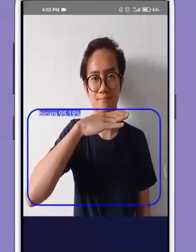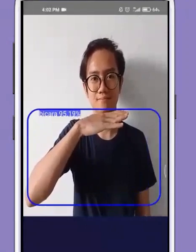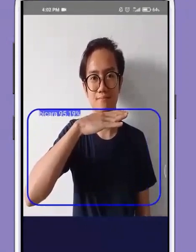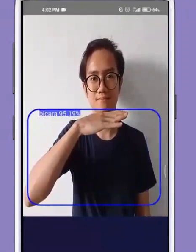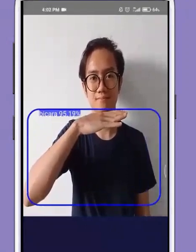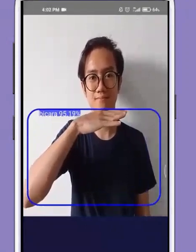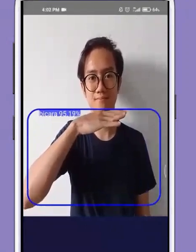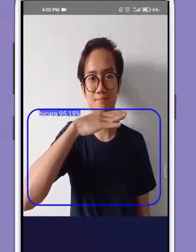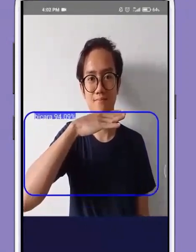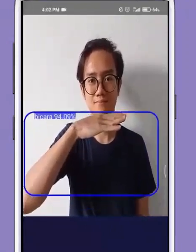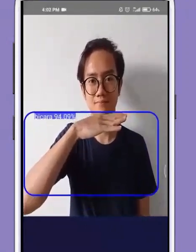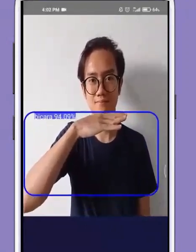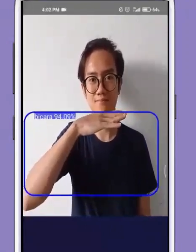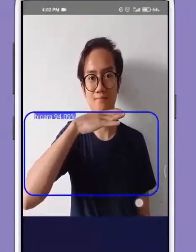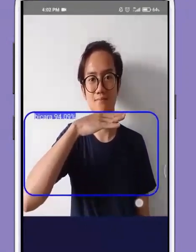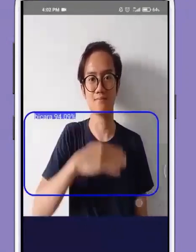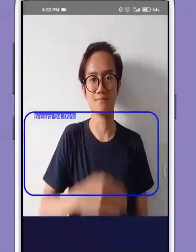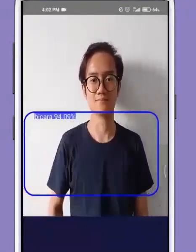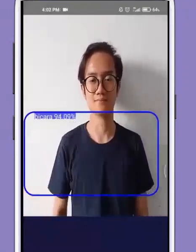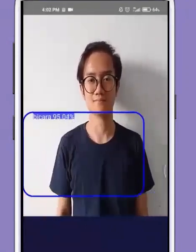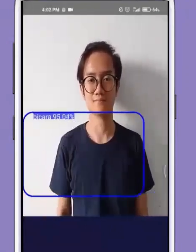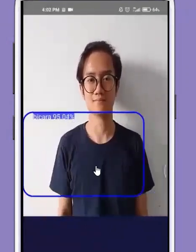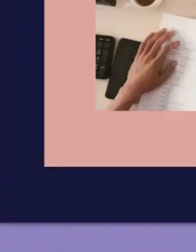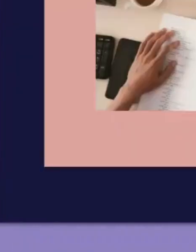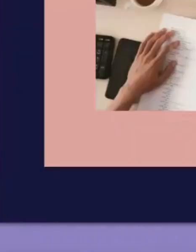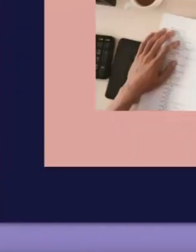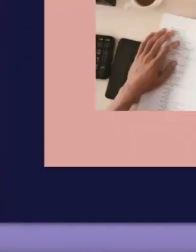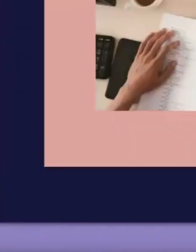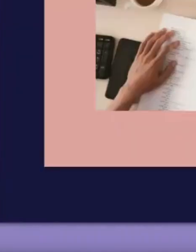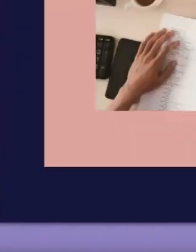can speak. Bicara.